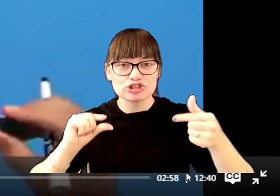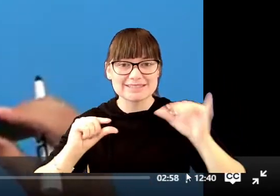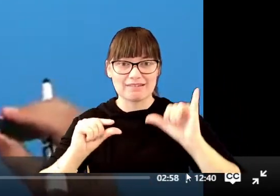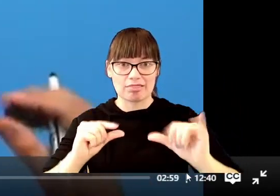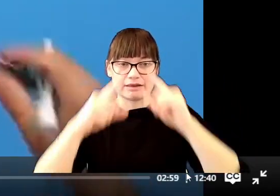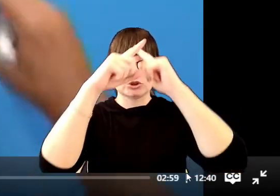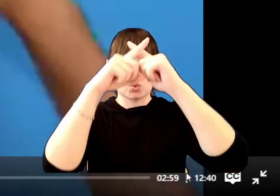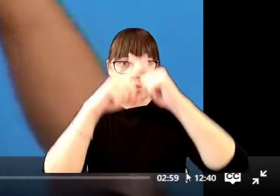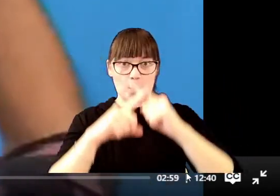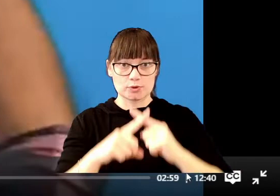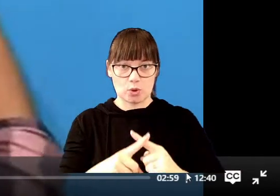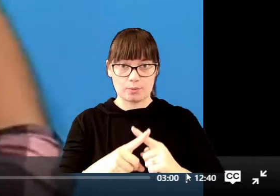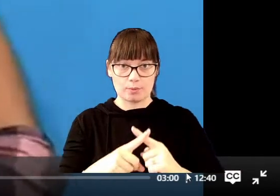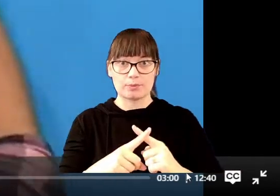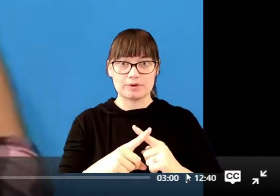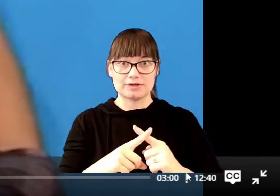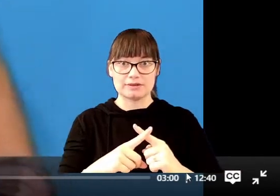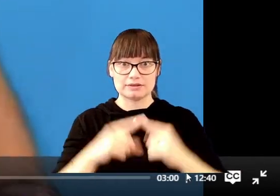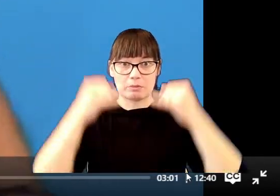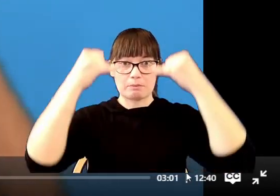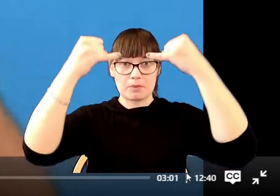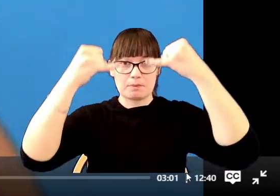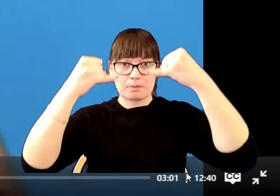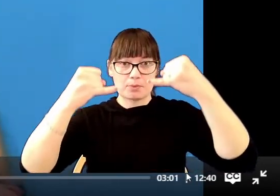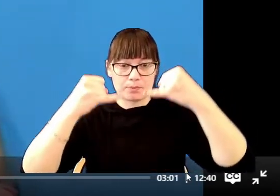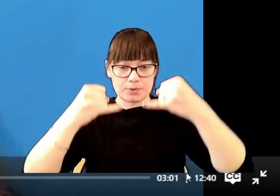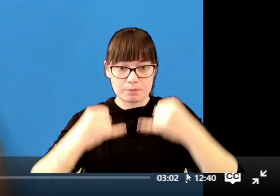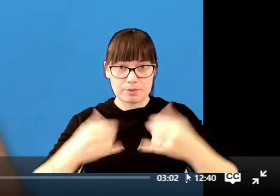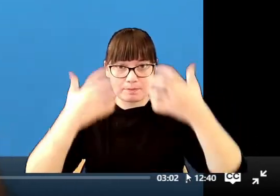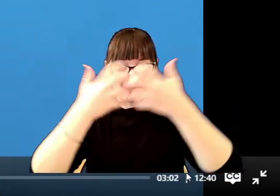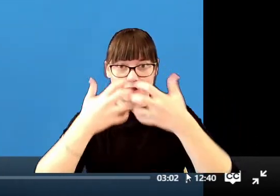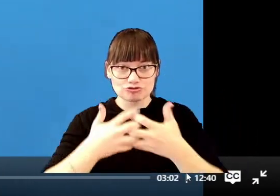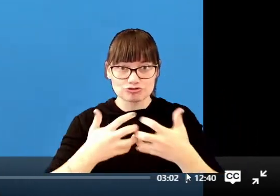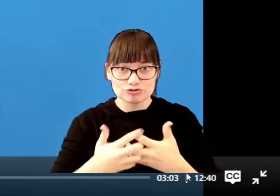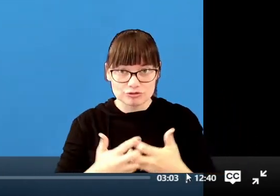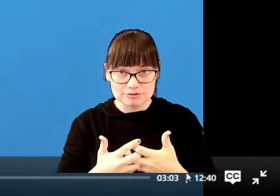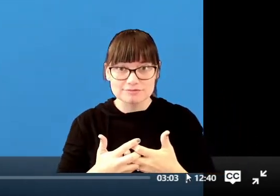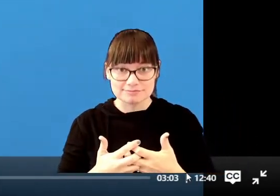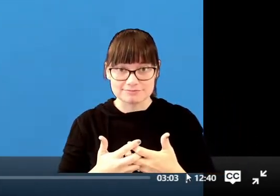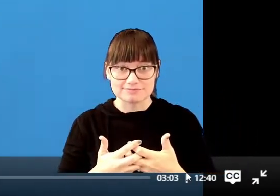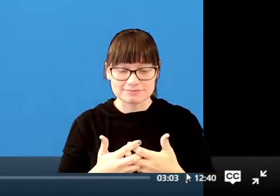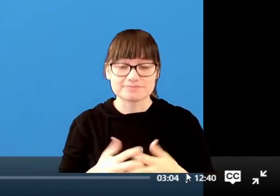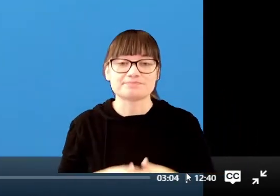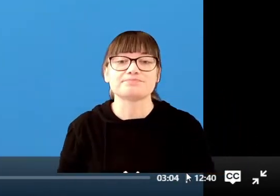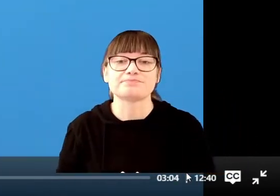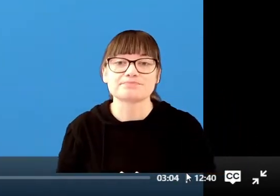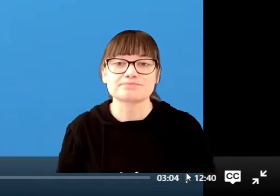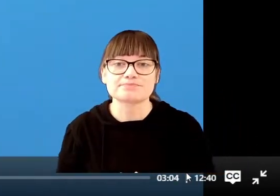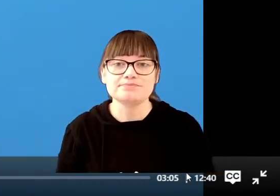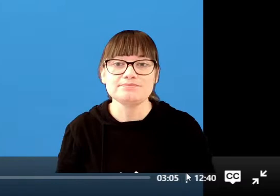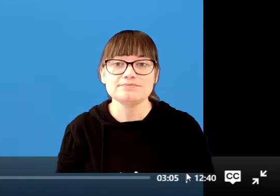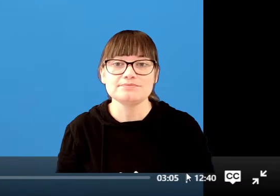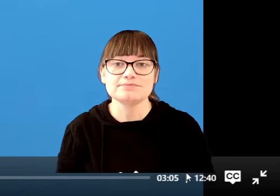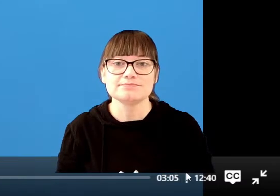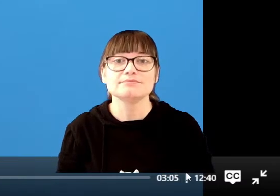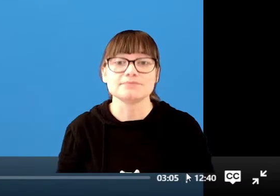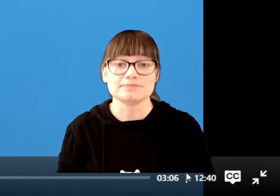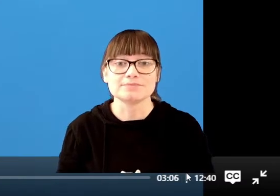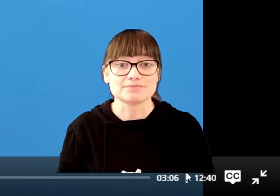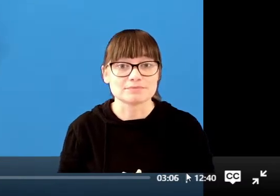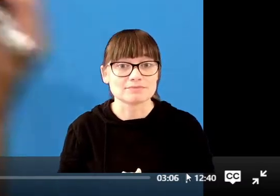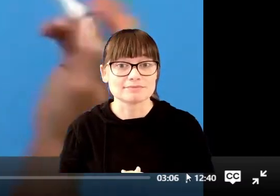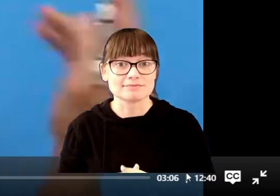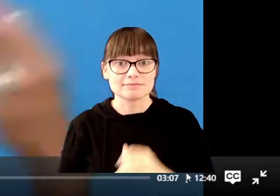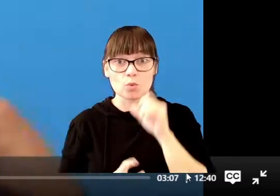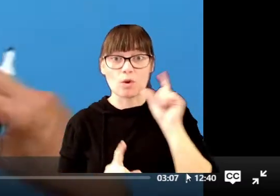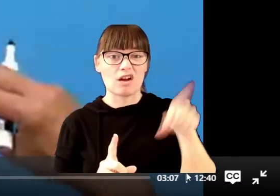each have a particular location, and they match up with this homologous chromosome, the chromosome from the opposite sex parent. So that's where we actually have it's not